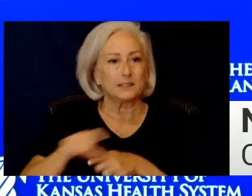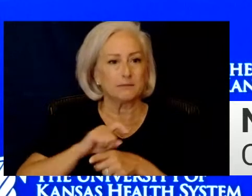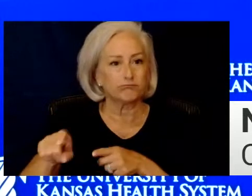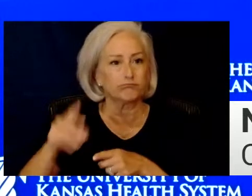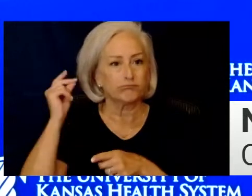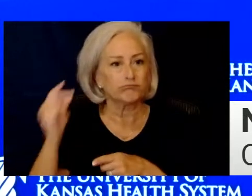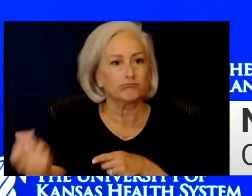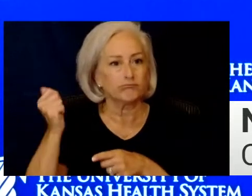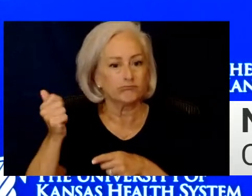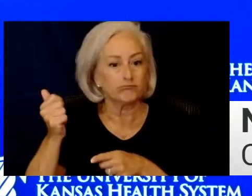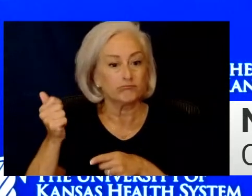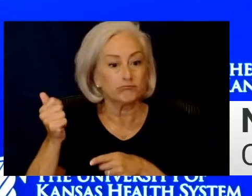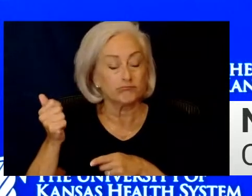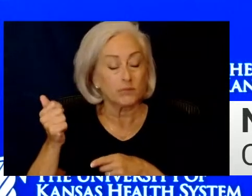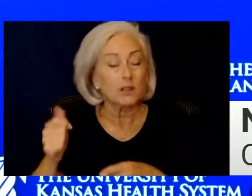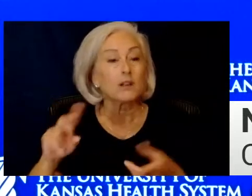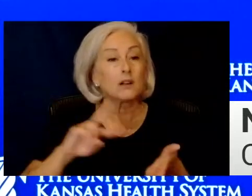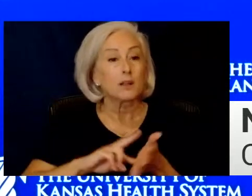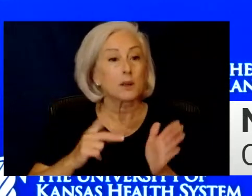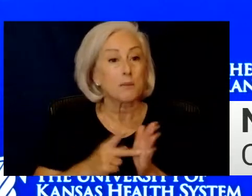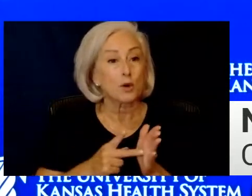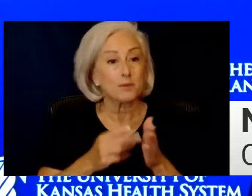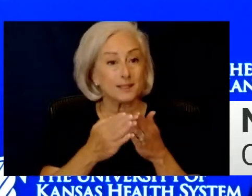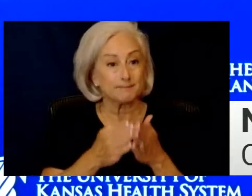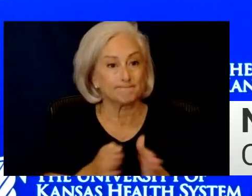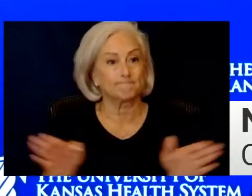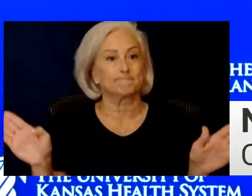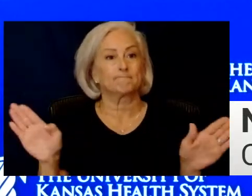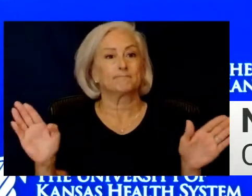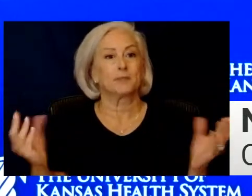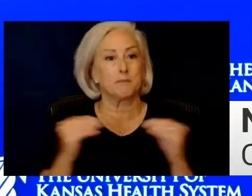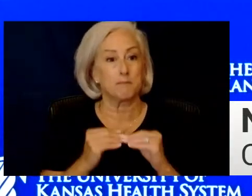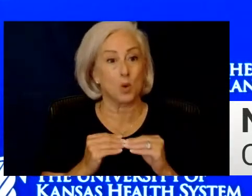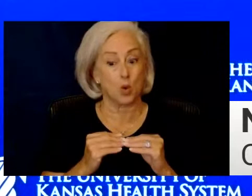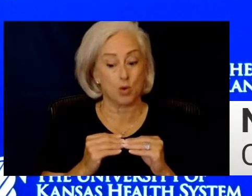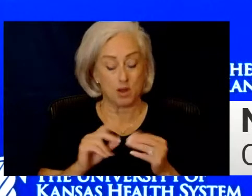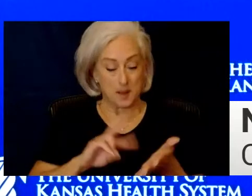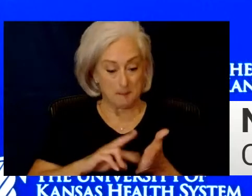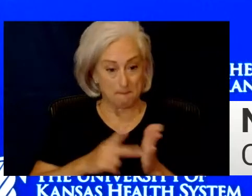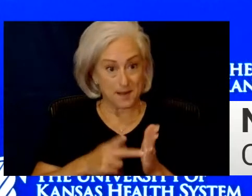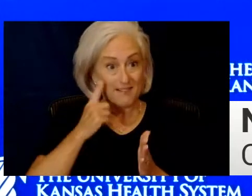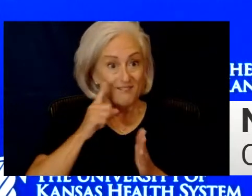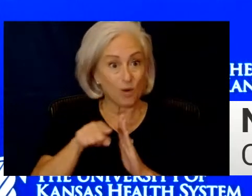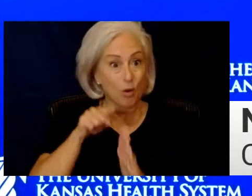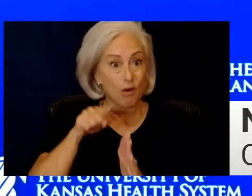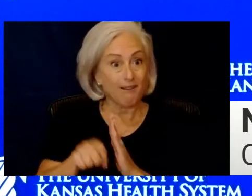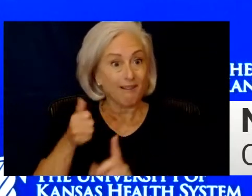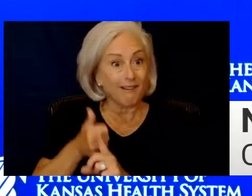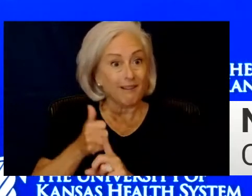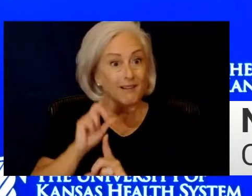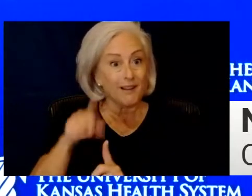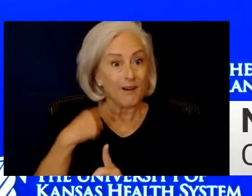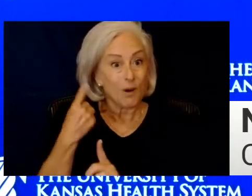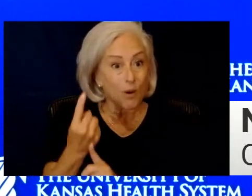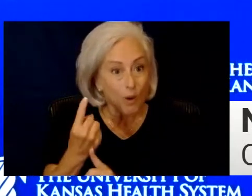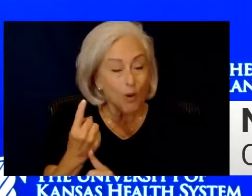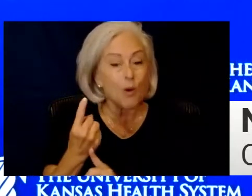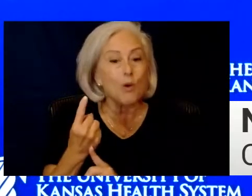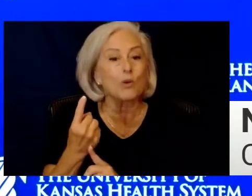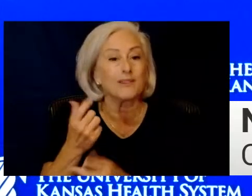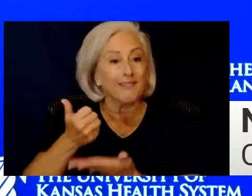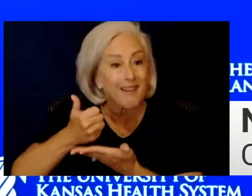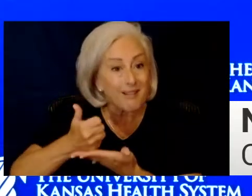being expanded slightly so that instead of solely for suicide prevention, this is also expanded to now for substance abuse